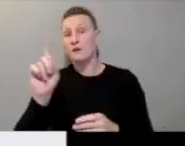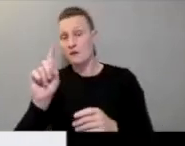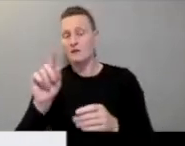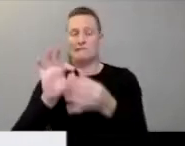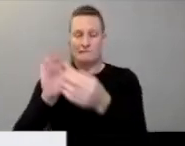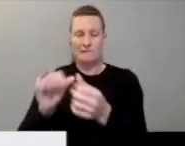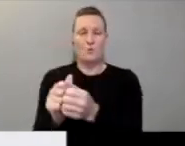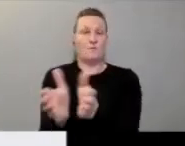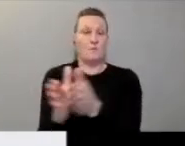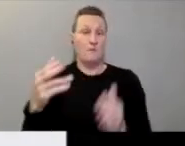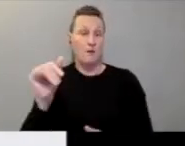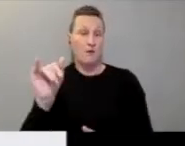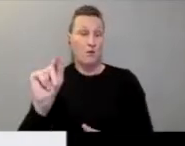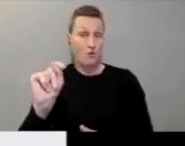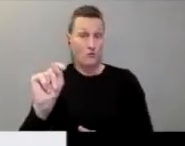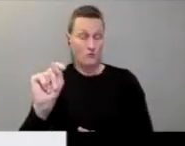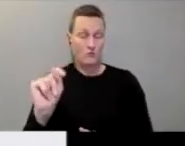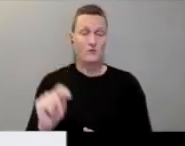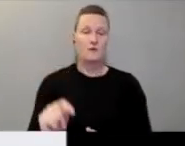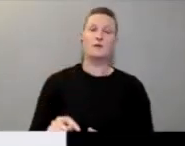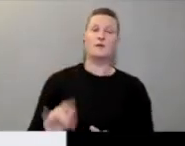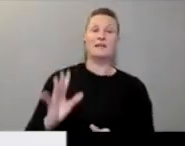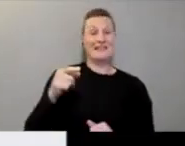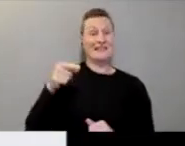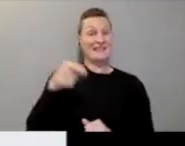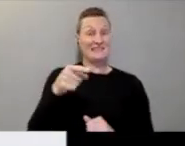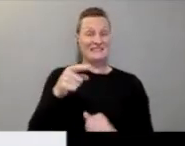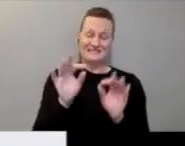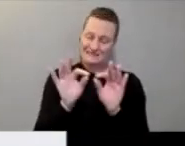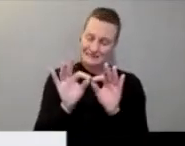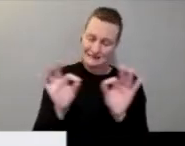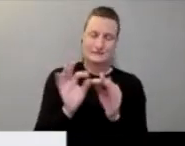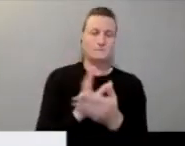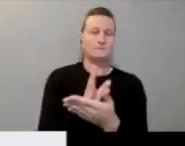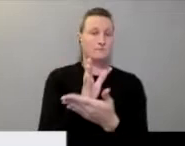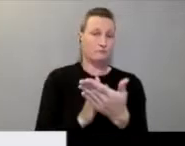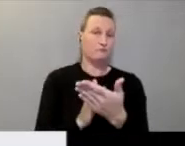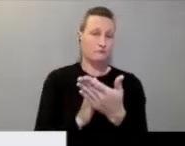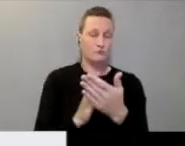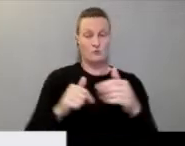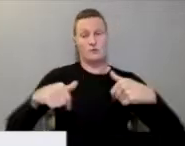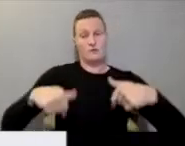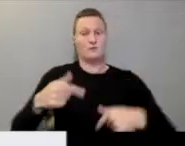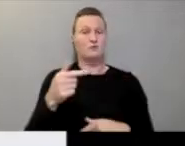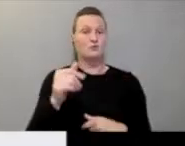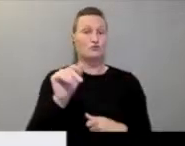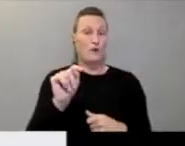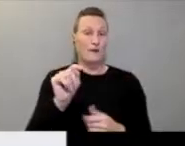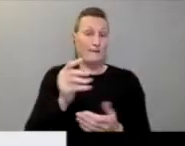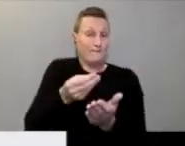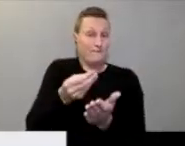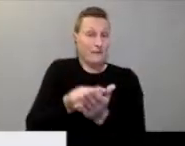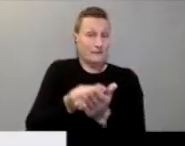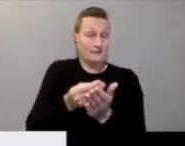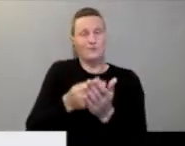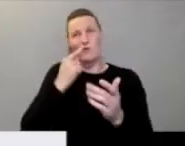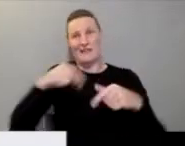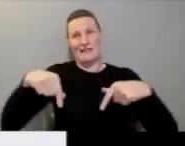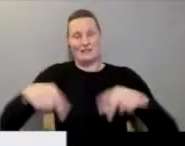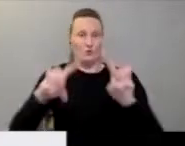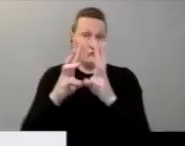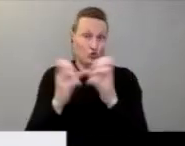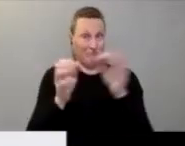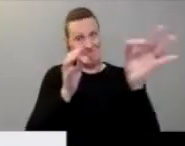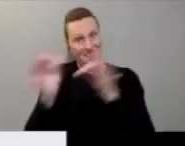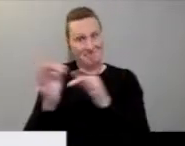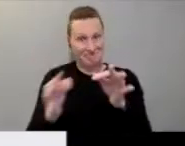is actually one of the kind of pieces of this, this grant, this funding webinar, which is really looking at the fact